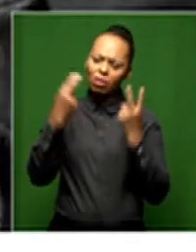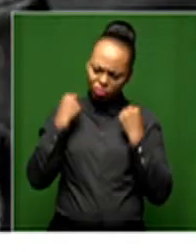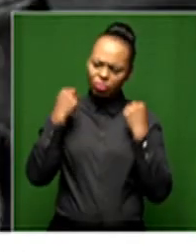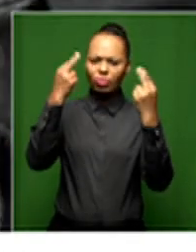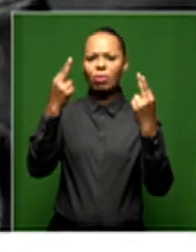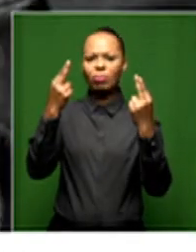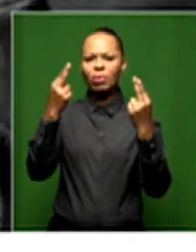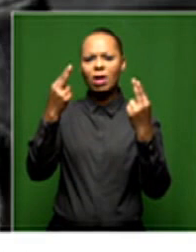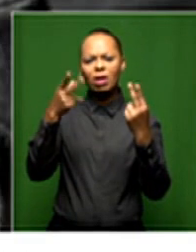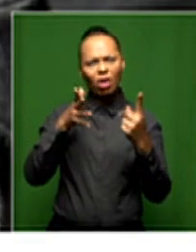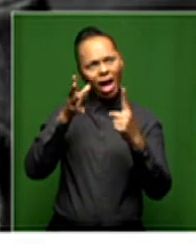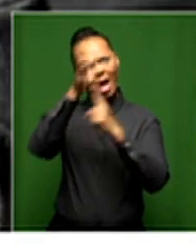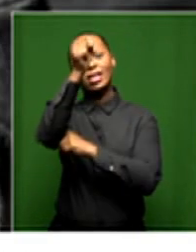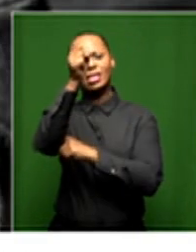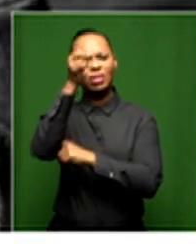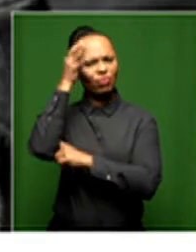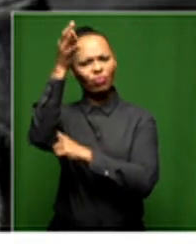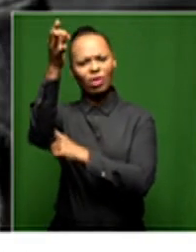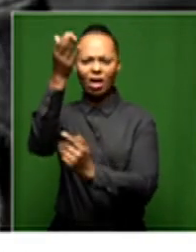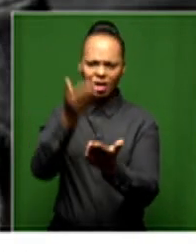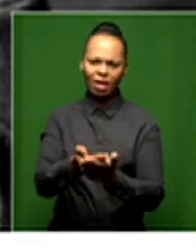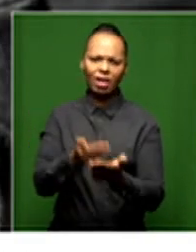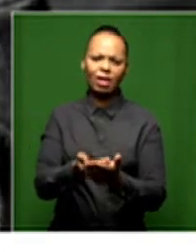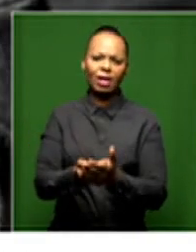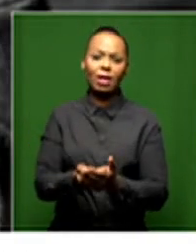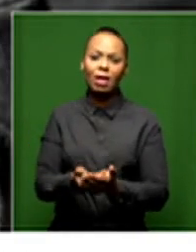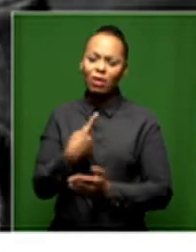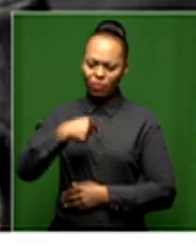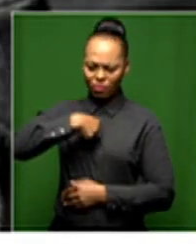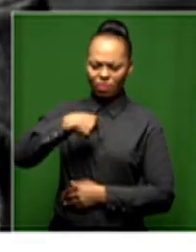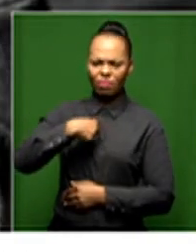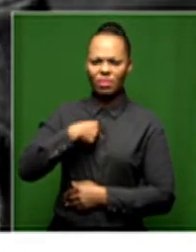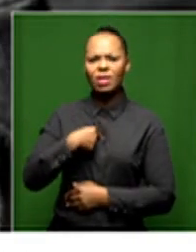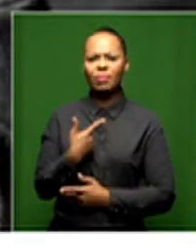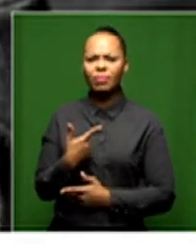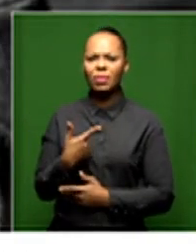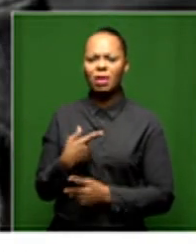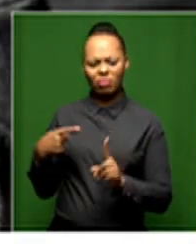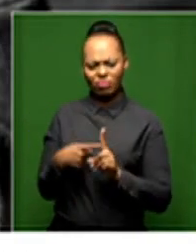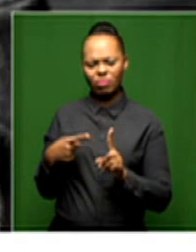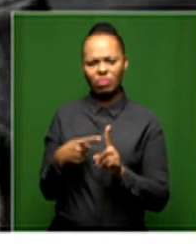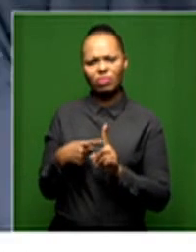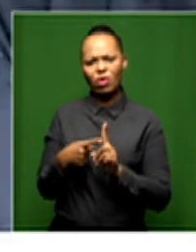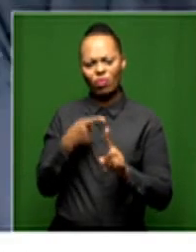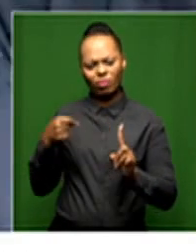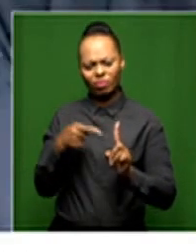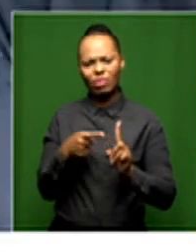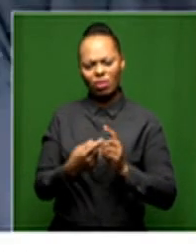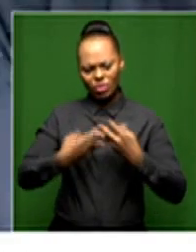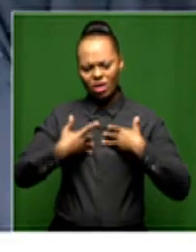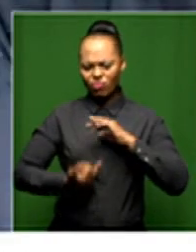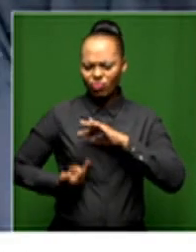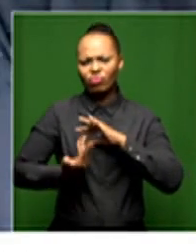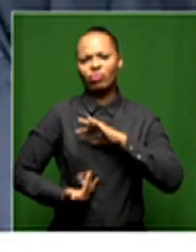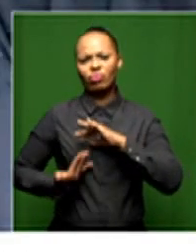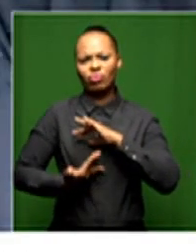unachievable or do the undoable. So for me, it was a core ingredient to the inspiration that